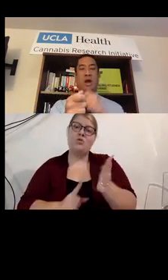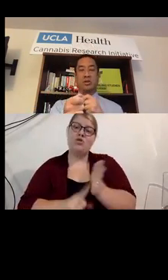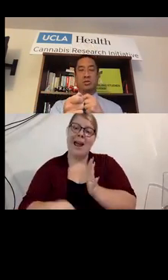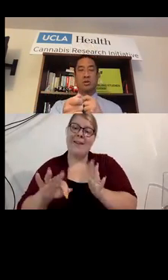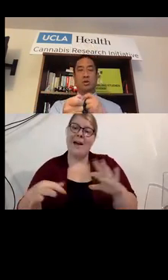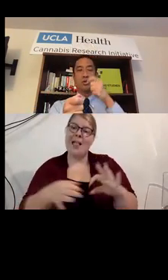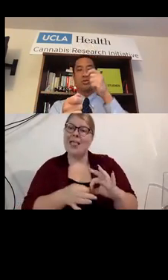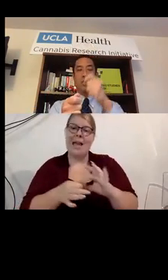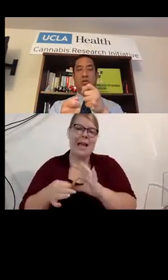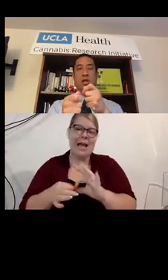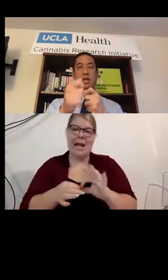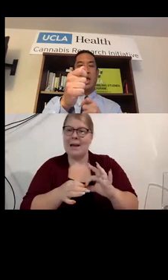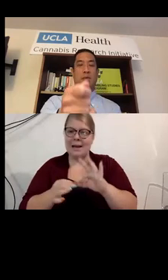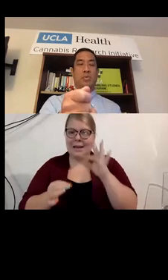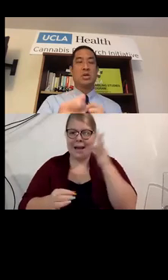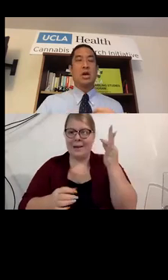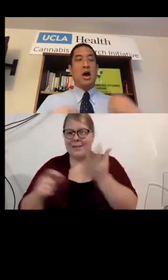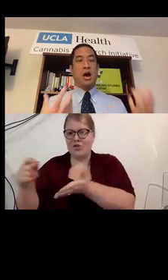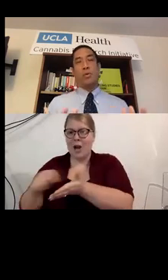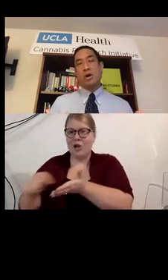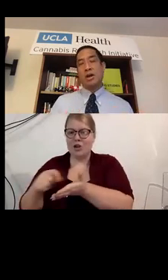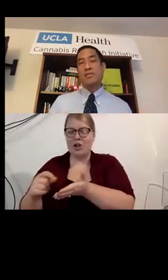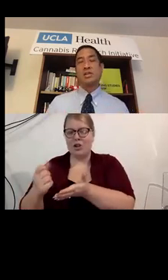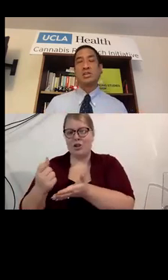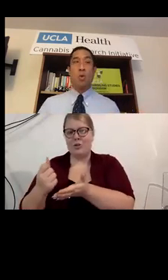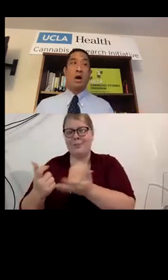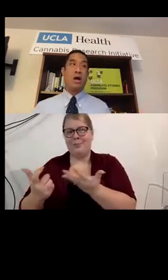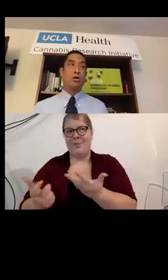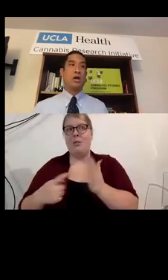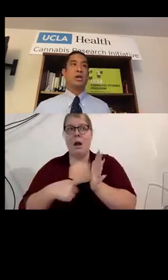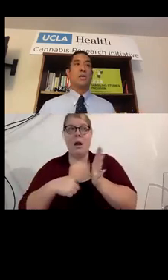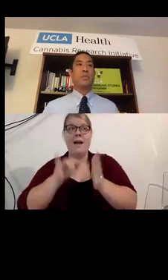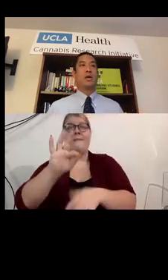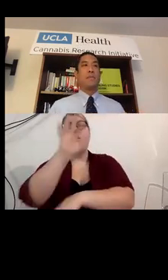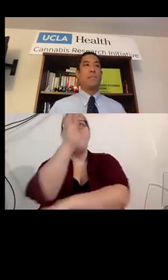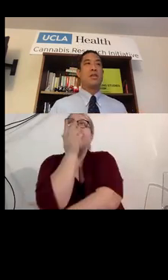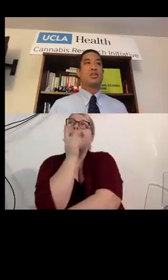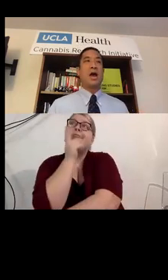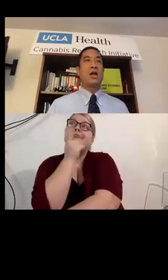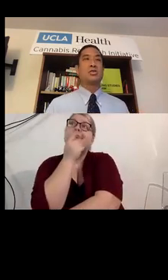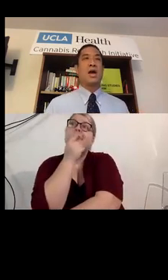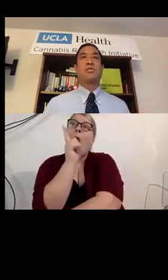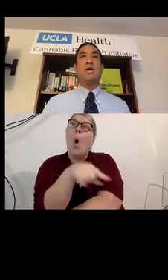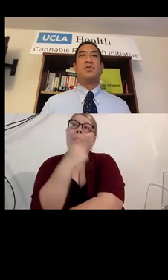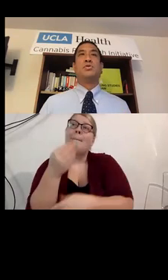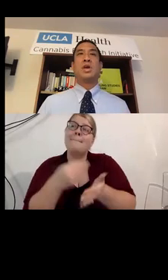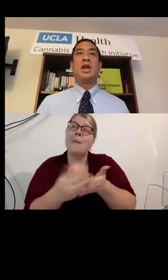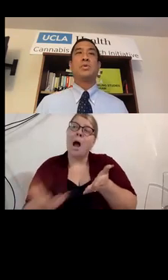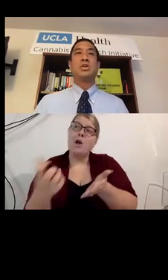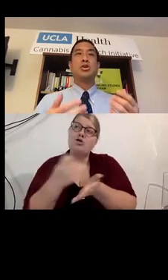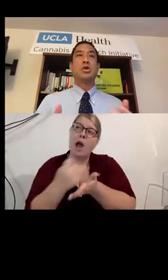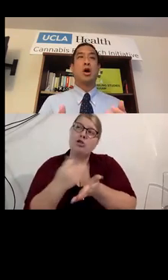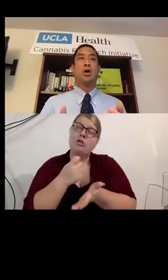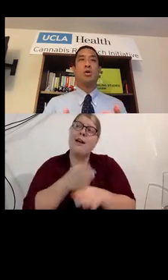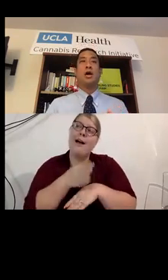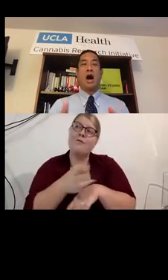the scratchers, or the scratchers and the cannabis. In other words, like if they say, well, I only end up buying the scratchers after I've used cannabis,